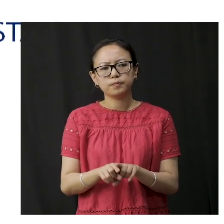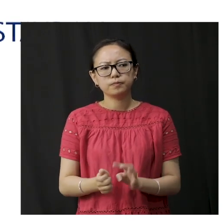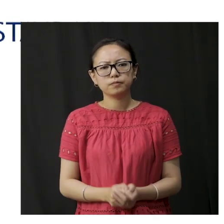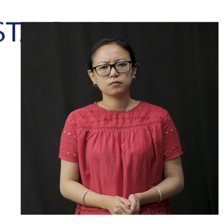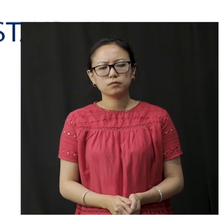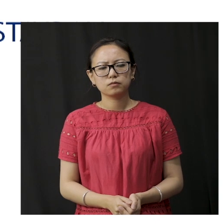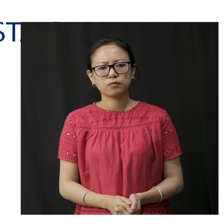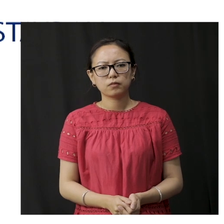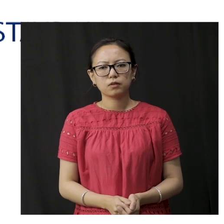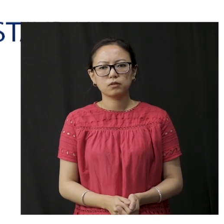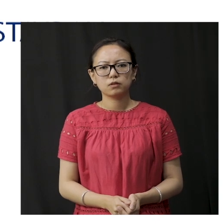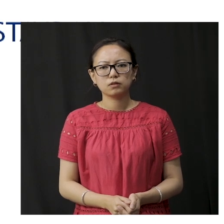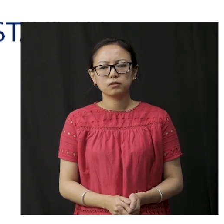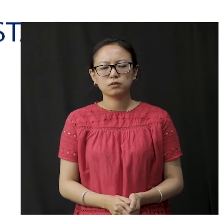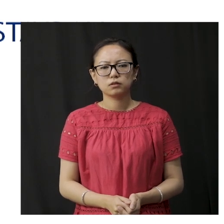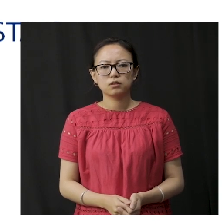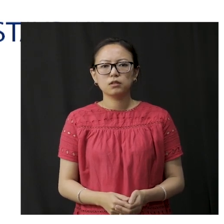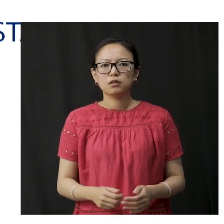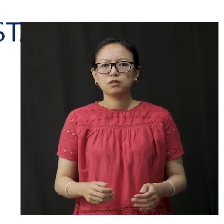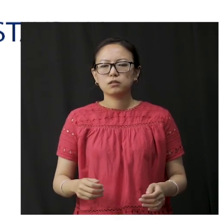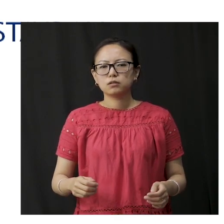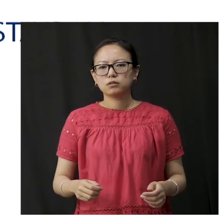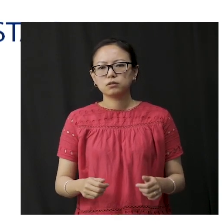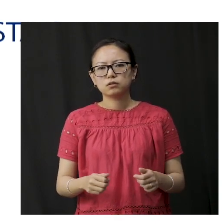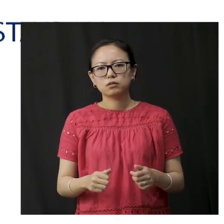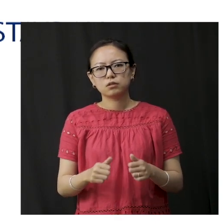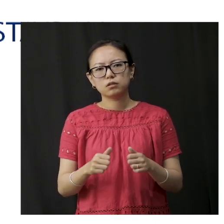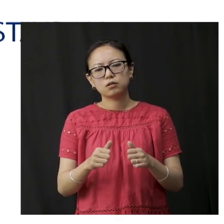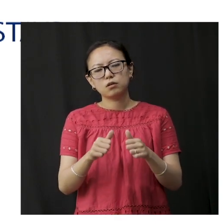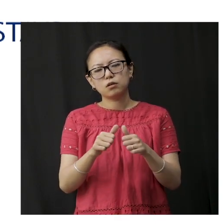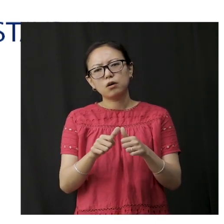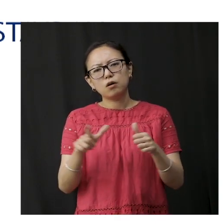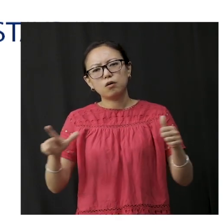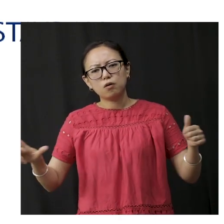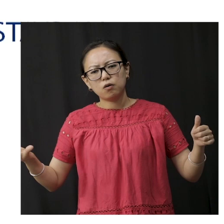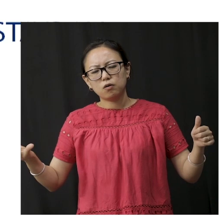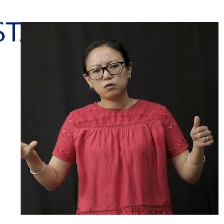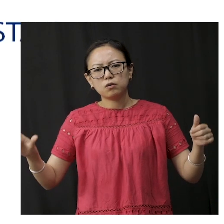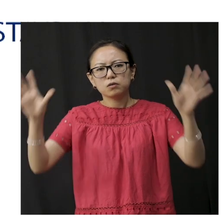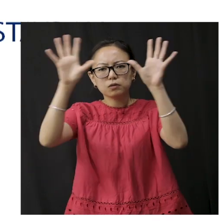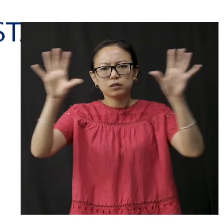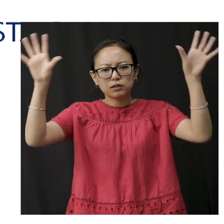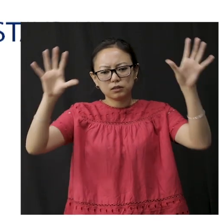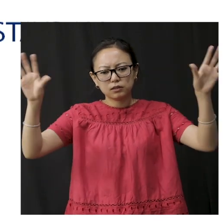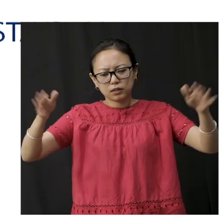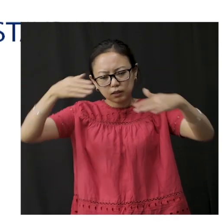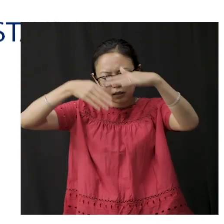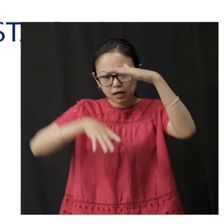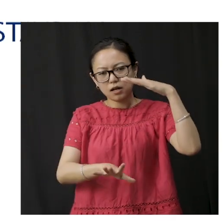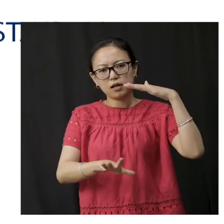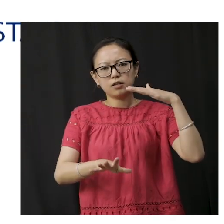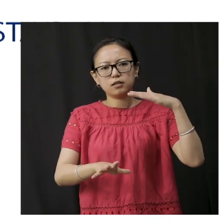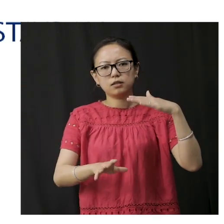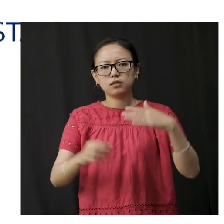for all beneath the sky. That means for all beneath means under the sky. That means all